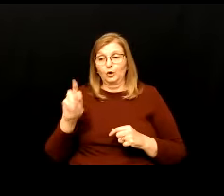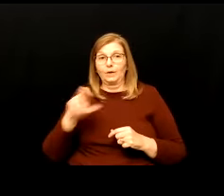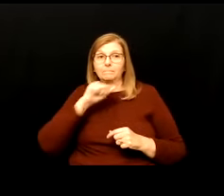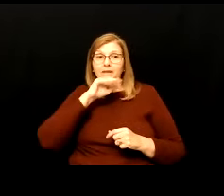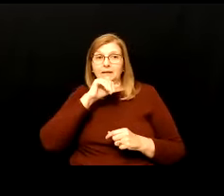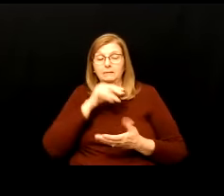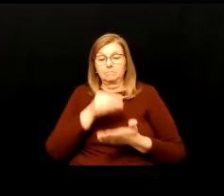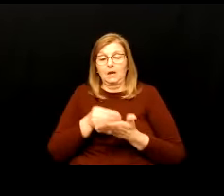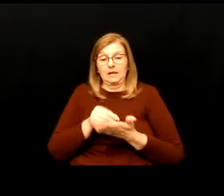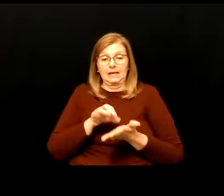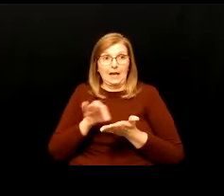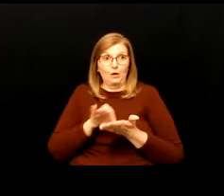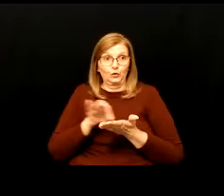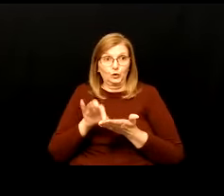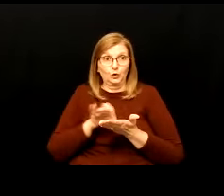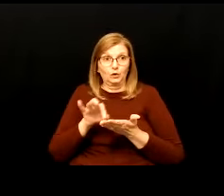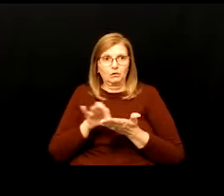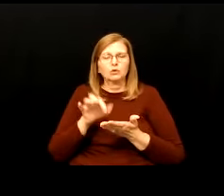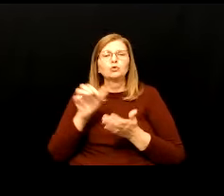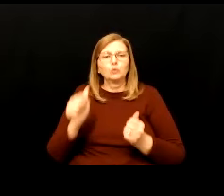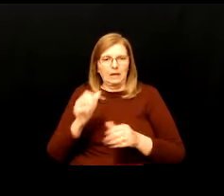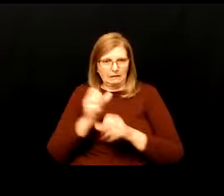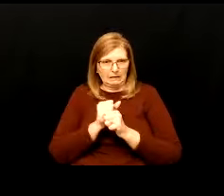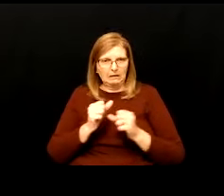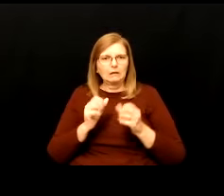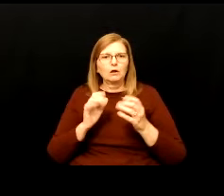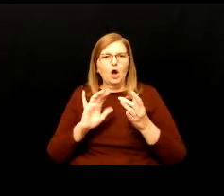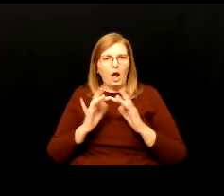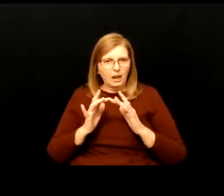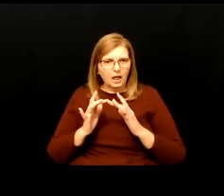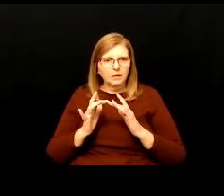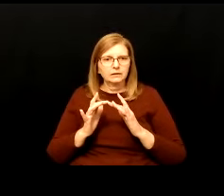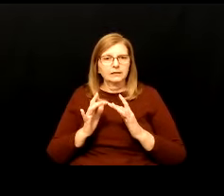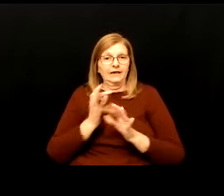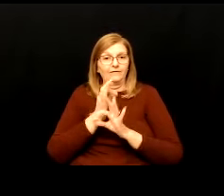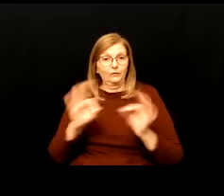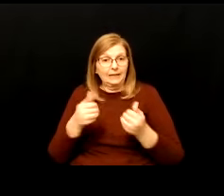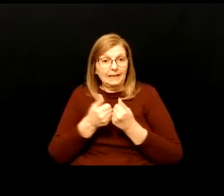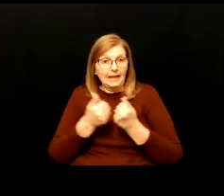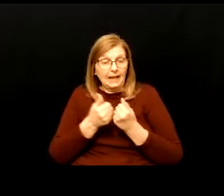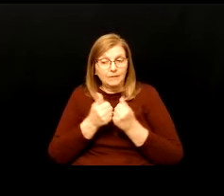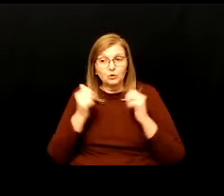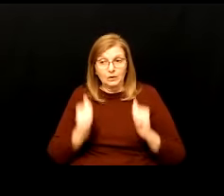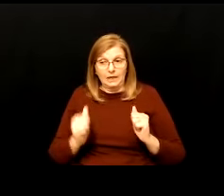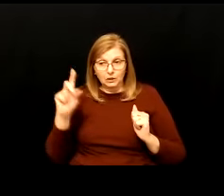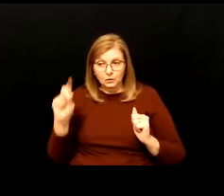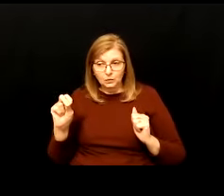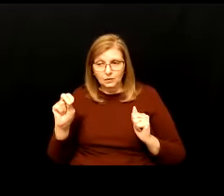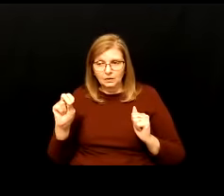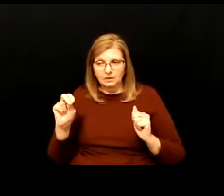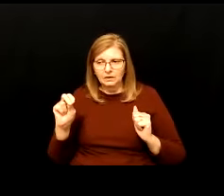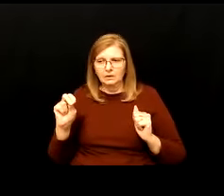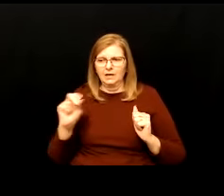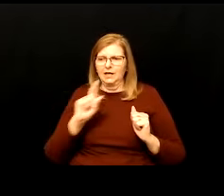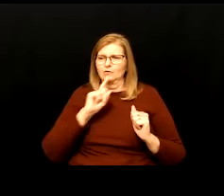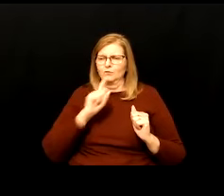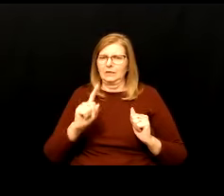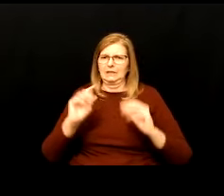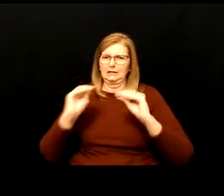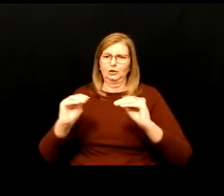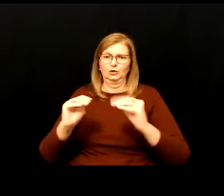that you can get online, it's a free game you can do. And it really teaches